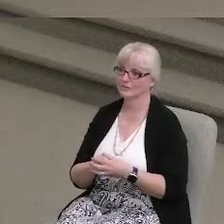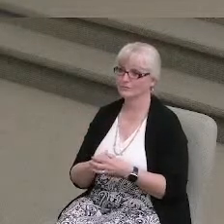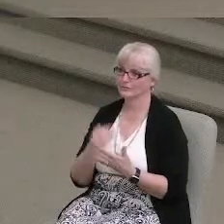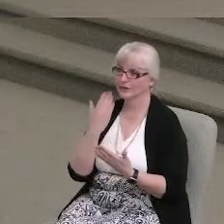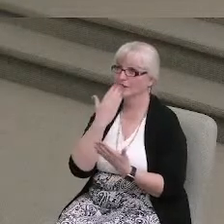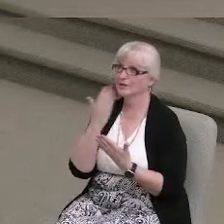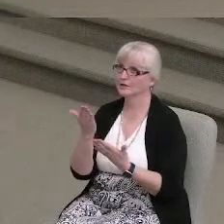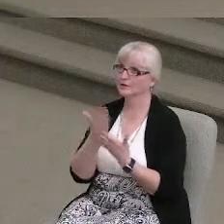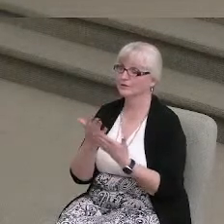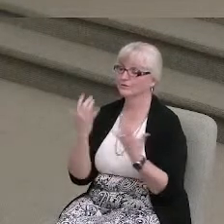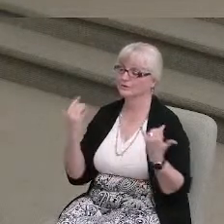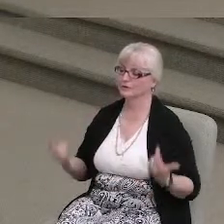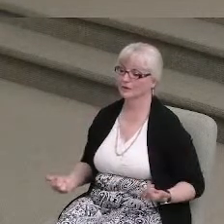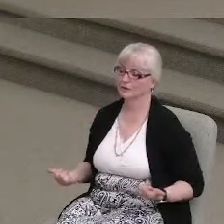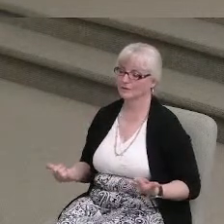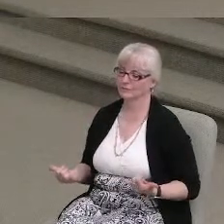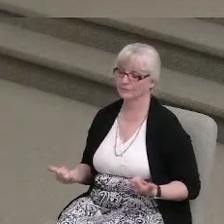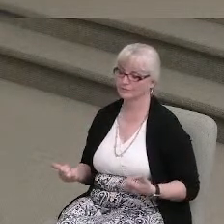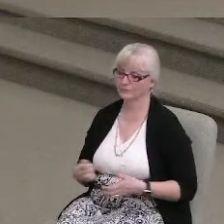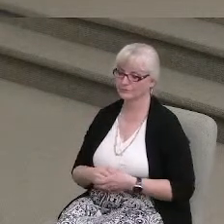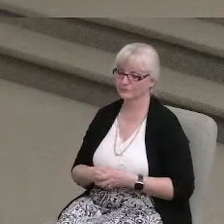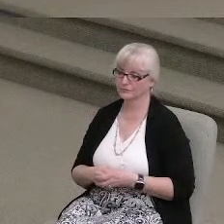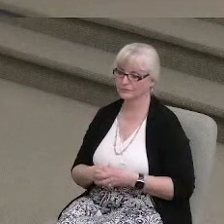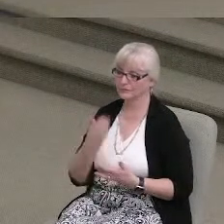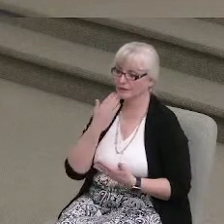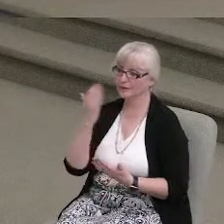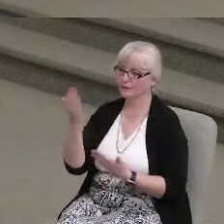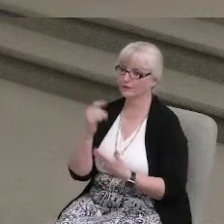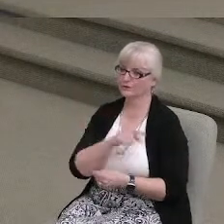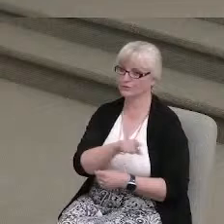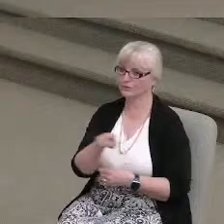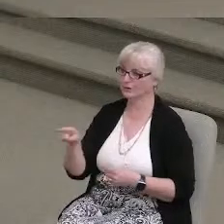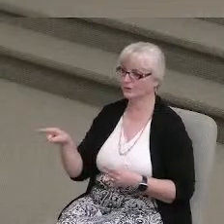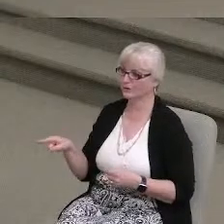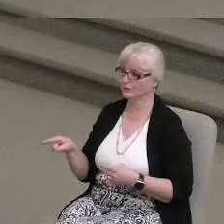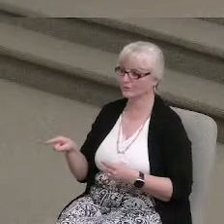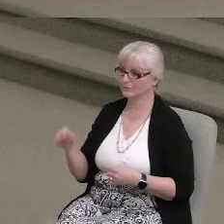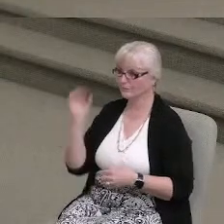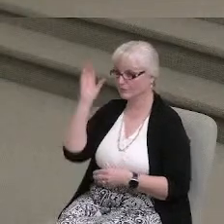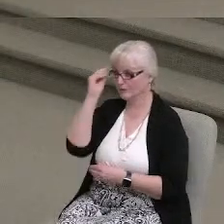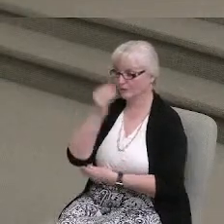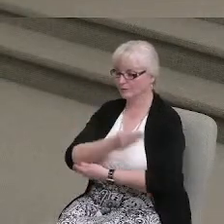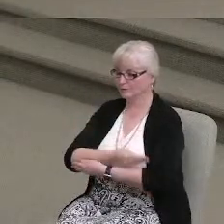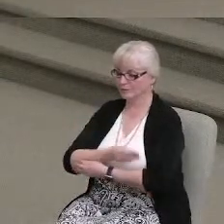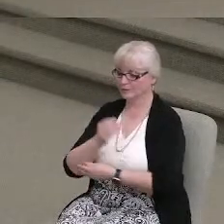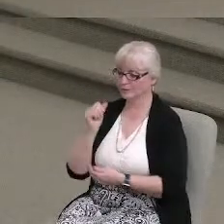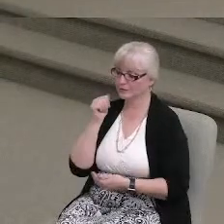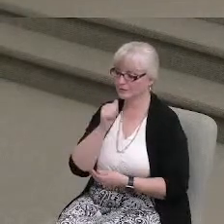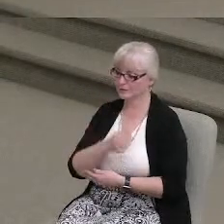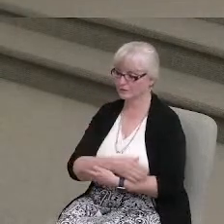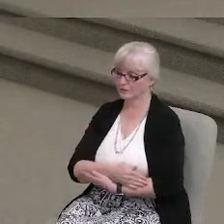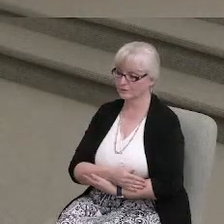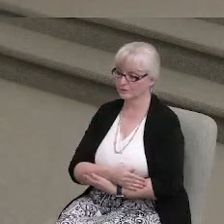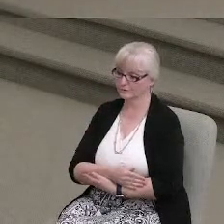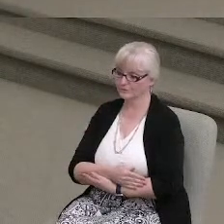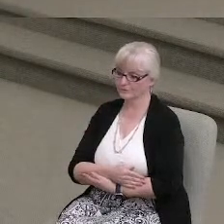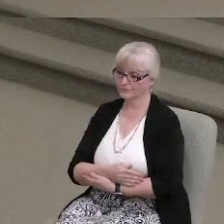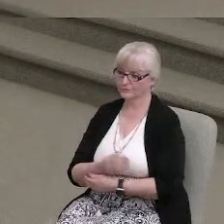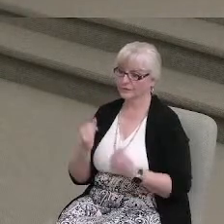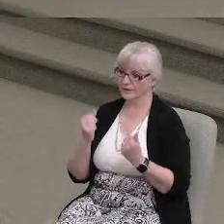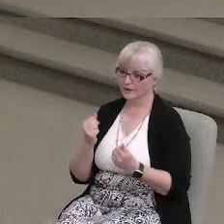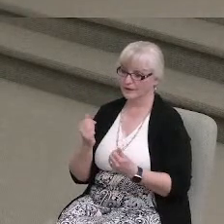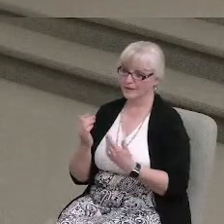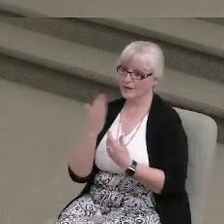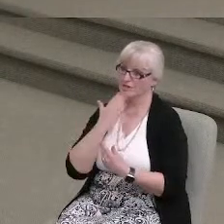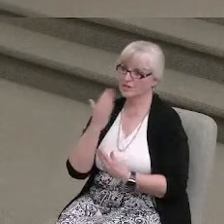today. Thank you for everyone who's here, my brothers and sisters in Christ. Lord, thank you for the